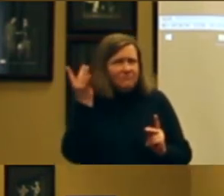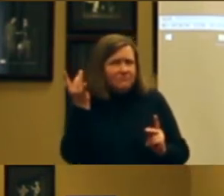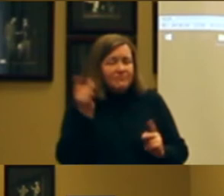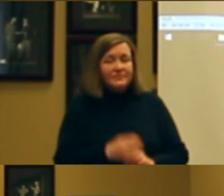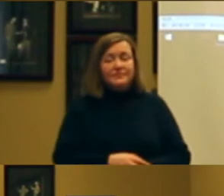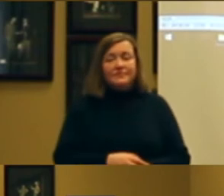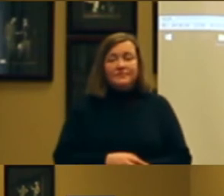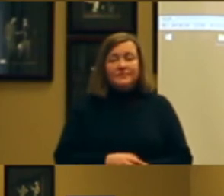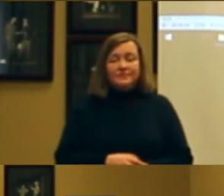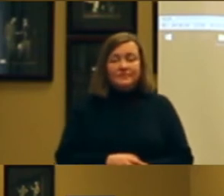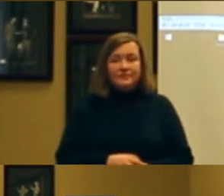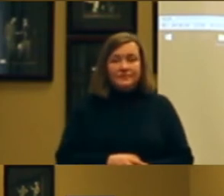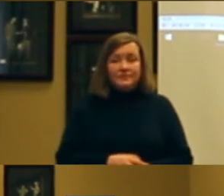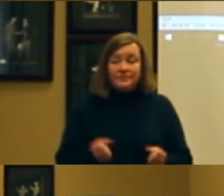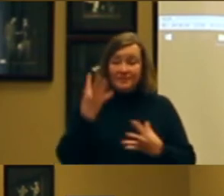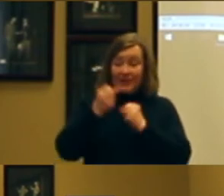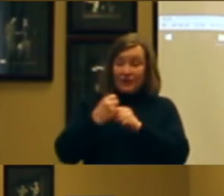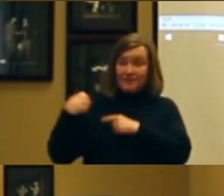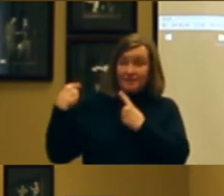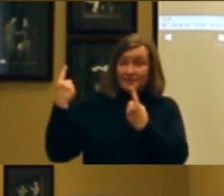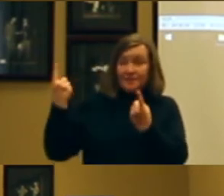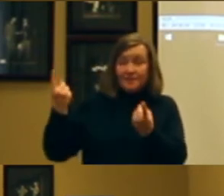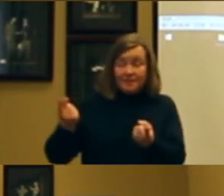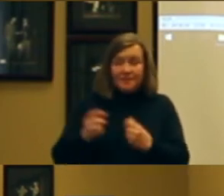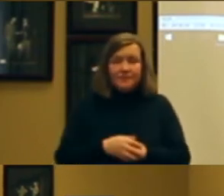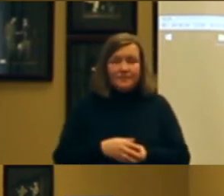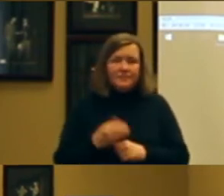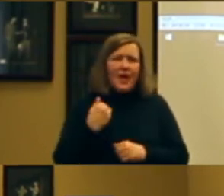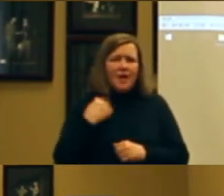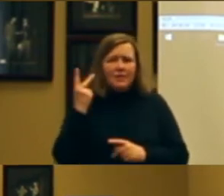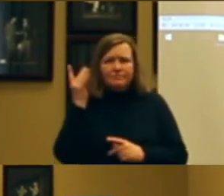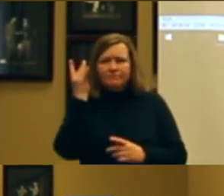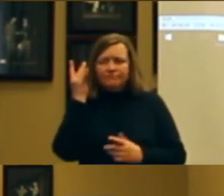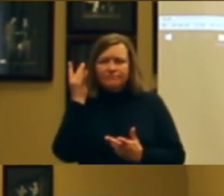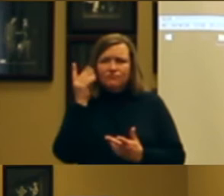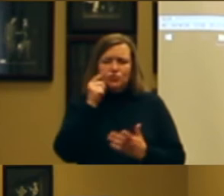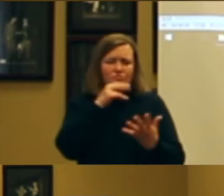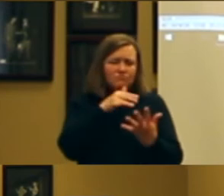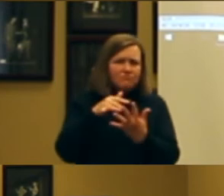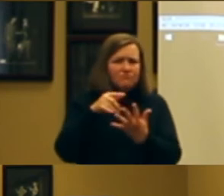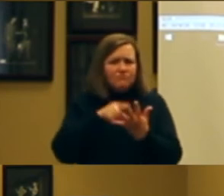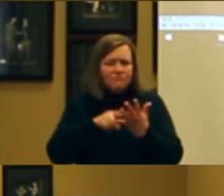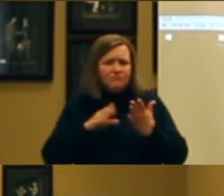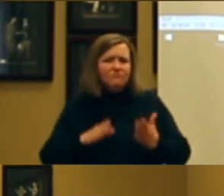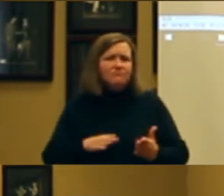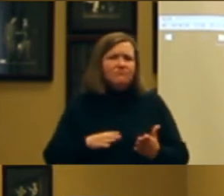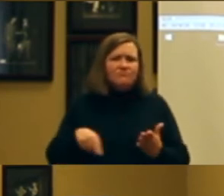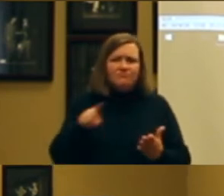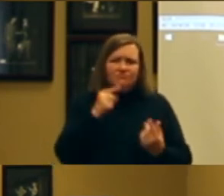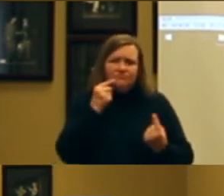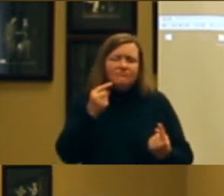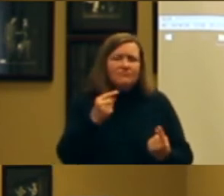this? Well, through the years, they have had intellectuals here and there who were really prominent with